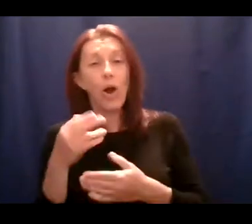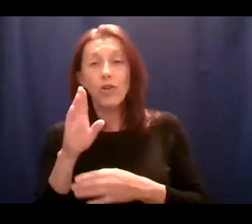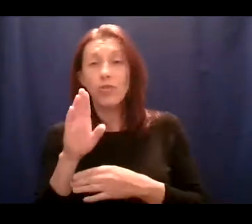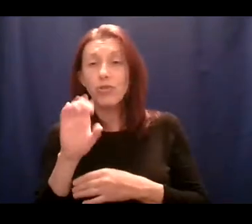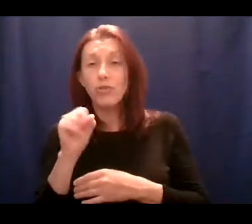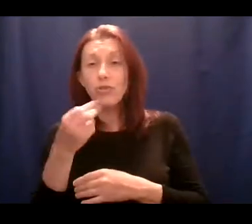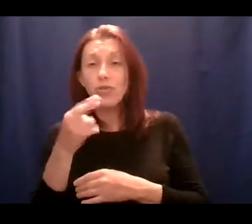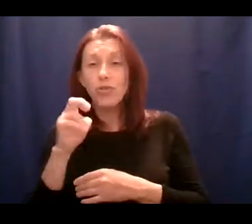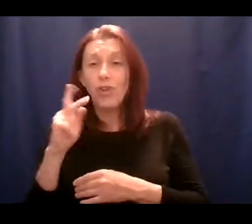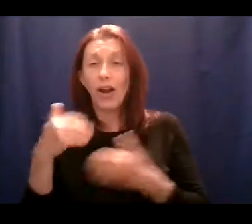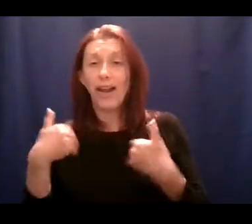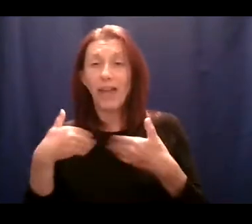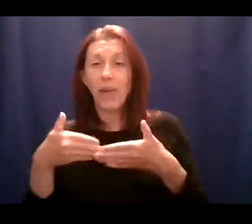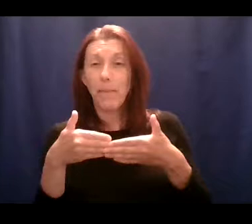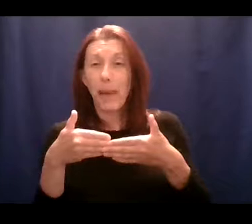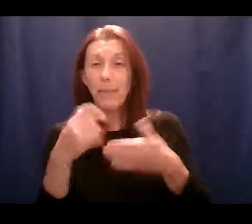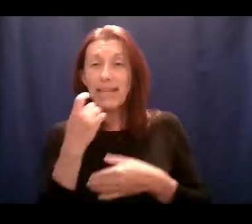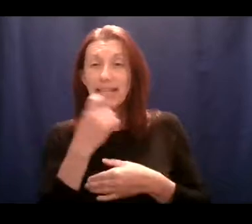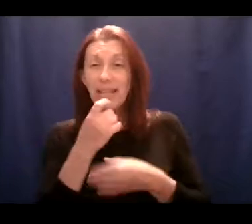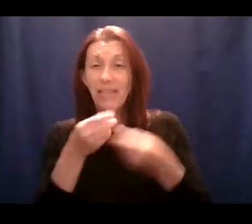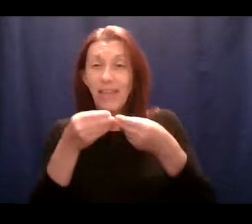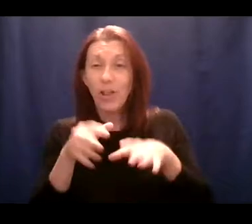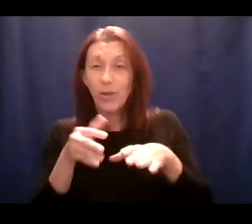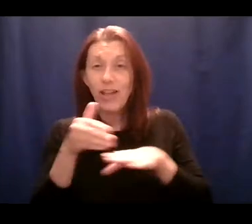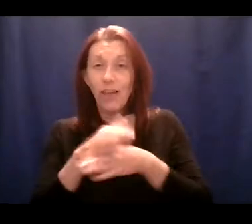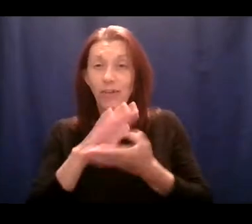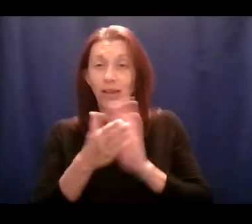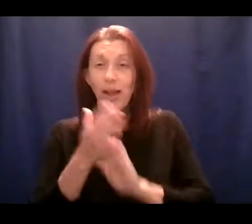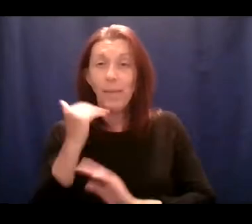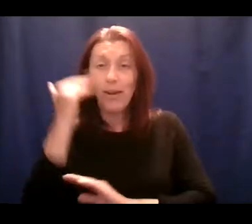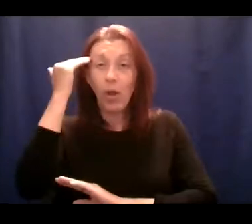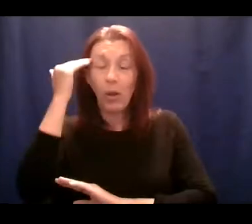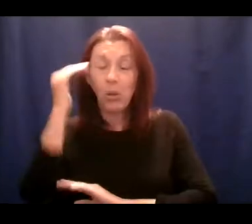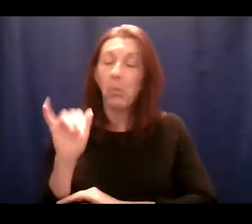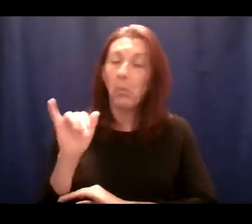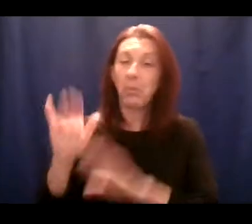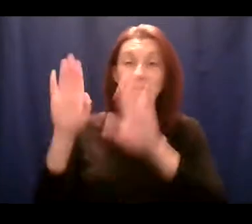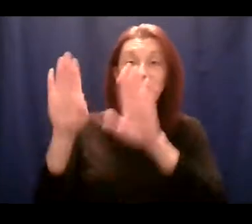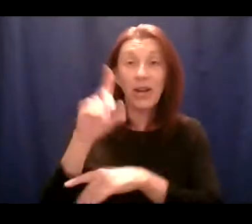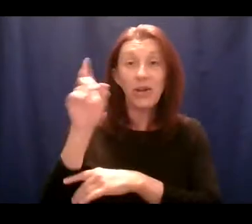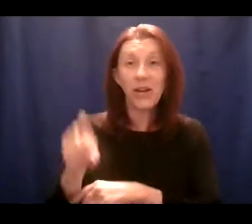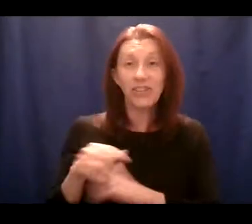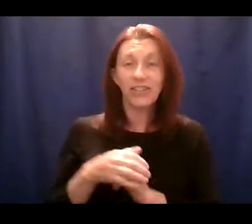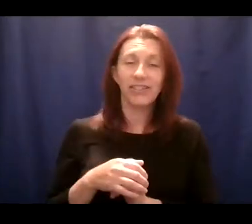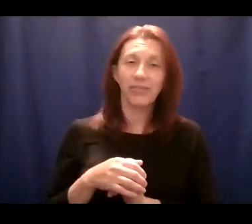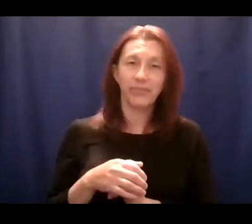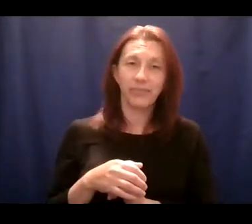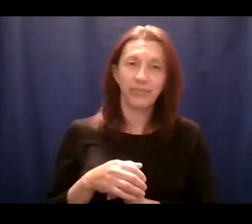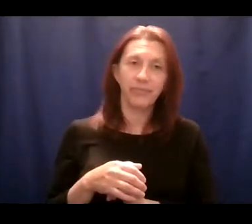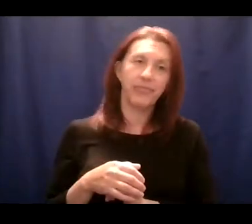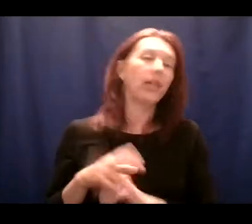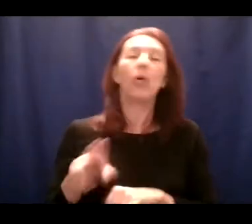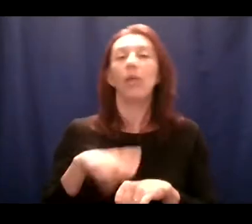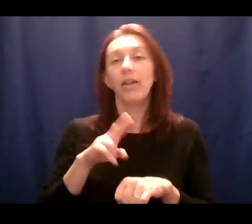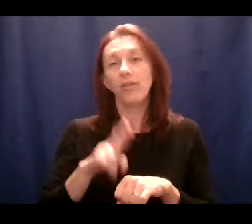lose as adults? Oh, that's a great question. So there are sharks, there are sharks, of course,